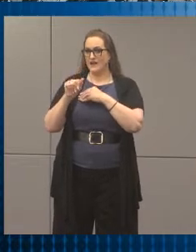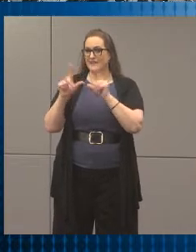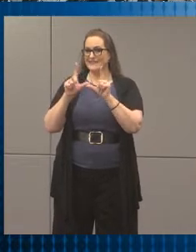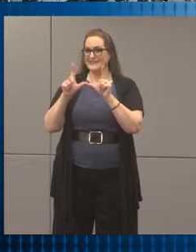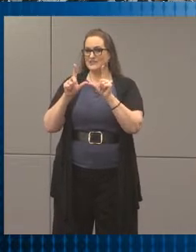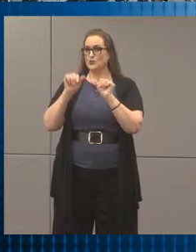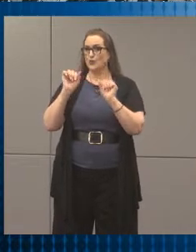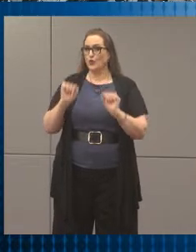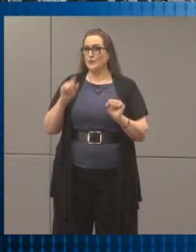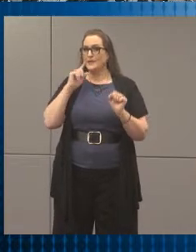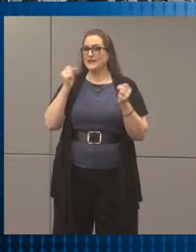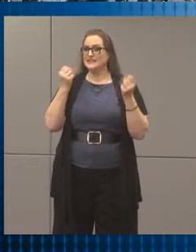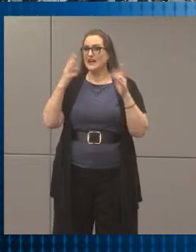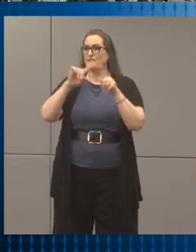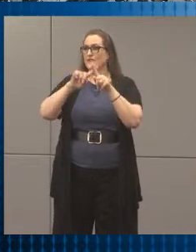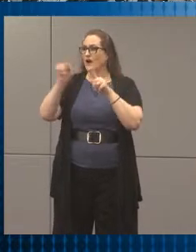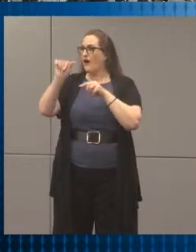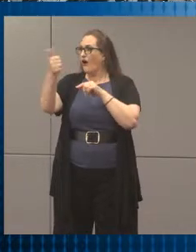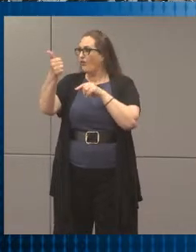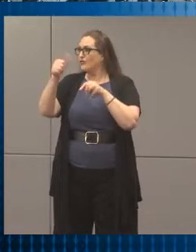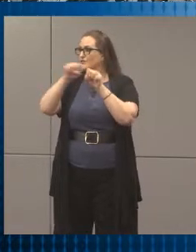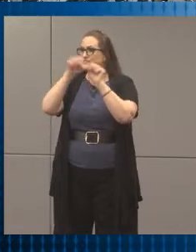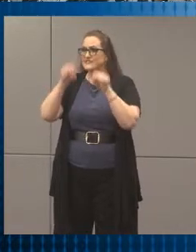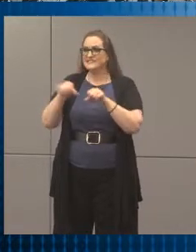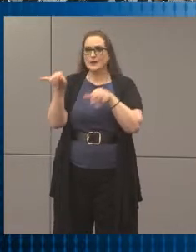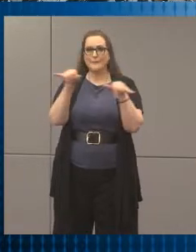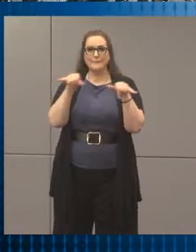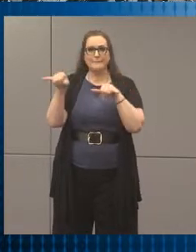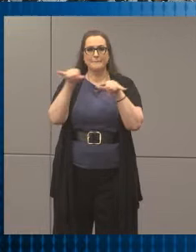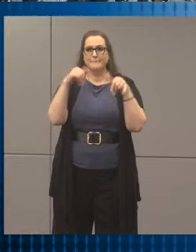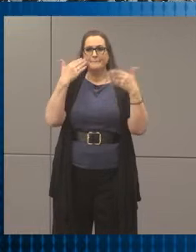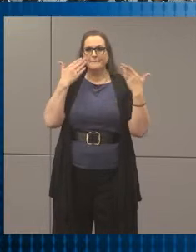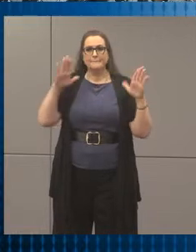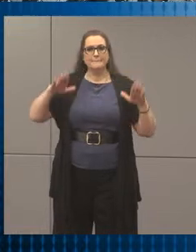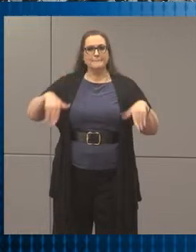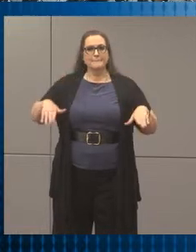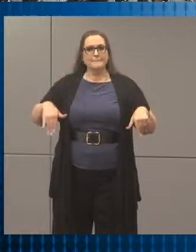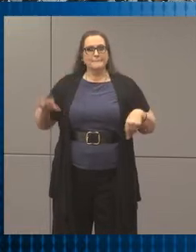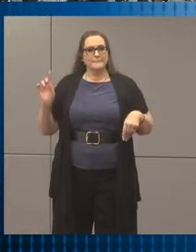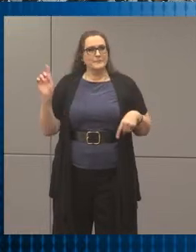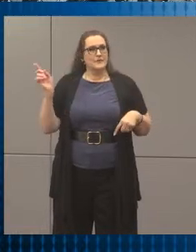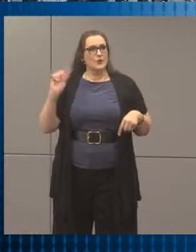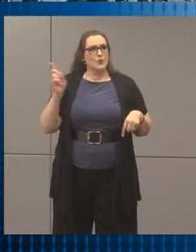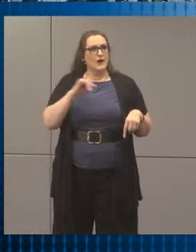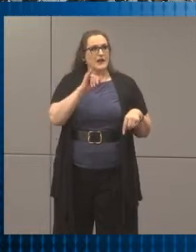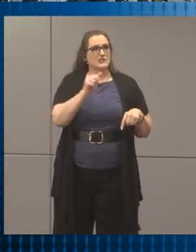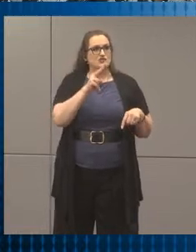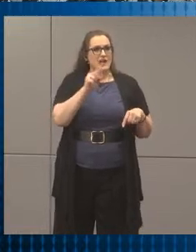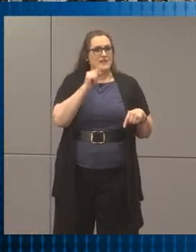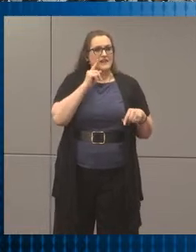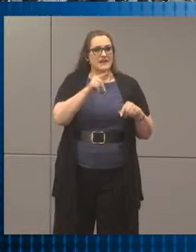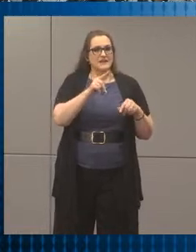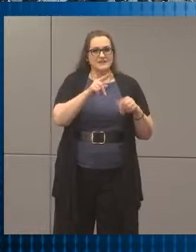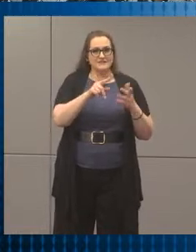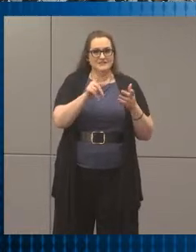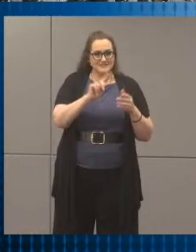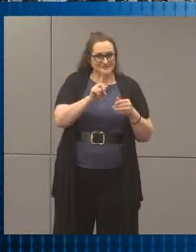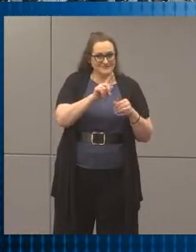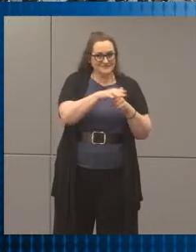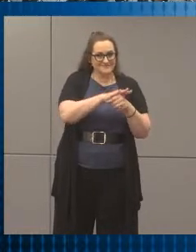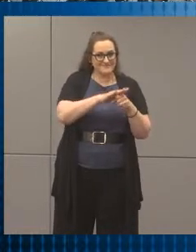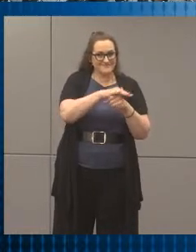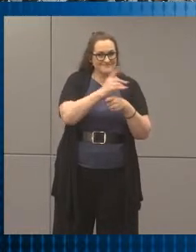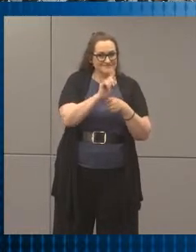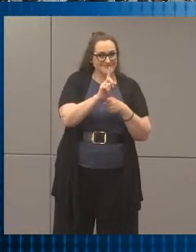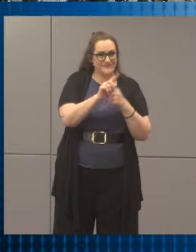there could be a lot of other systems just like that we don't know where the Java is located, number one. Number